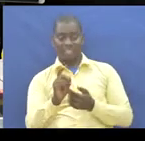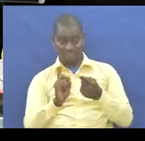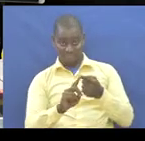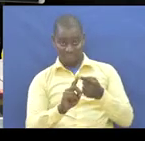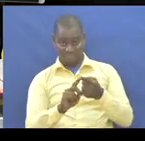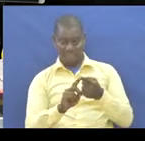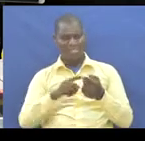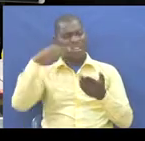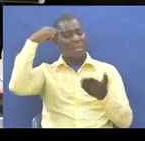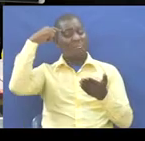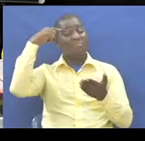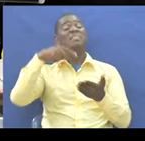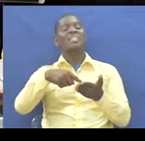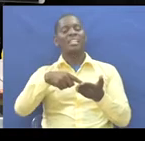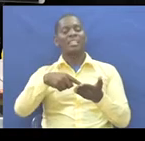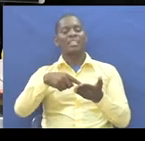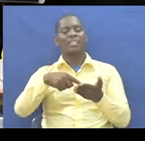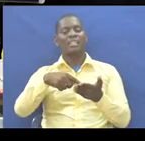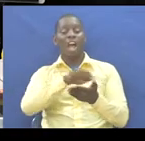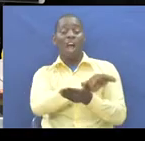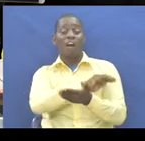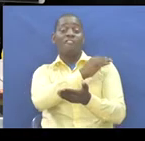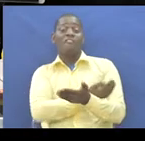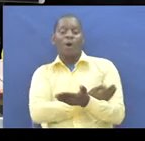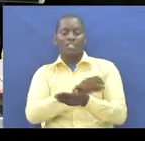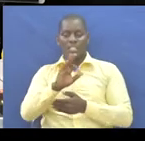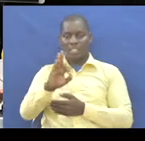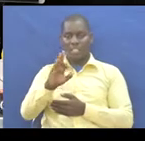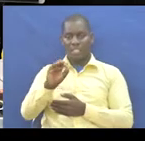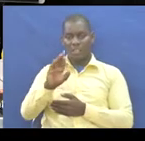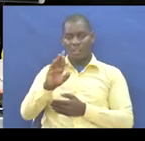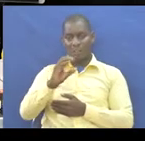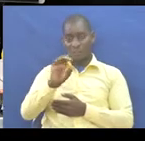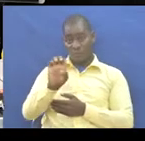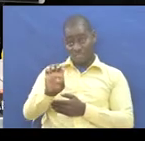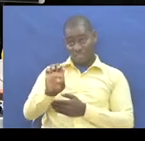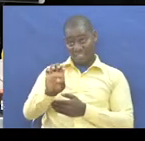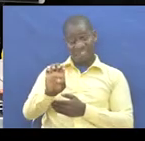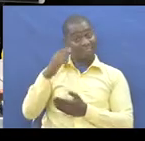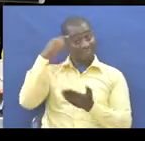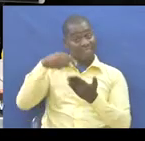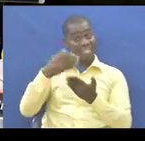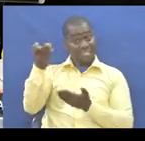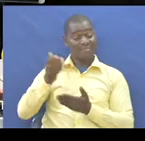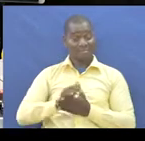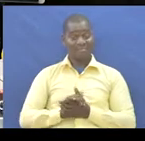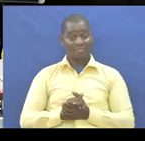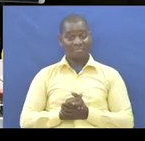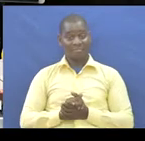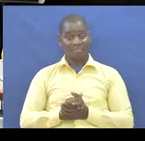of force. So the first question to do is define force.